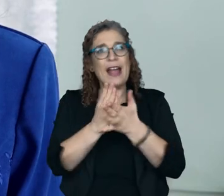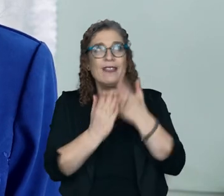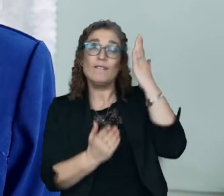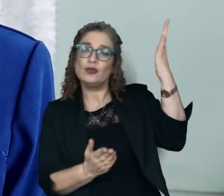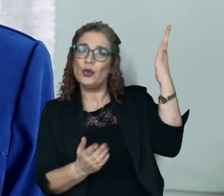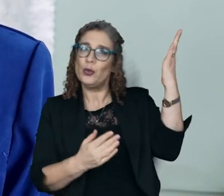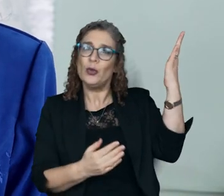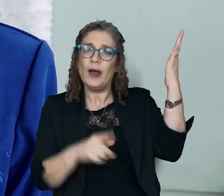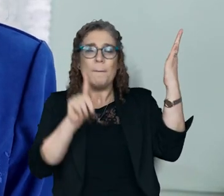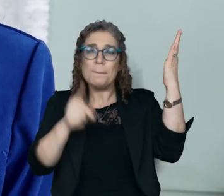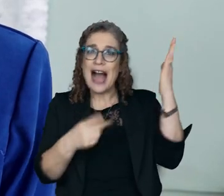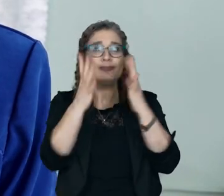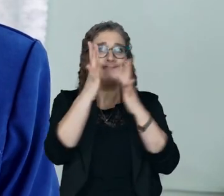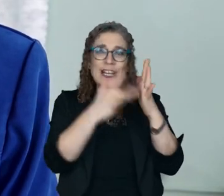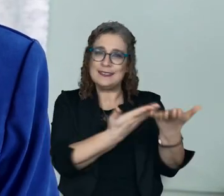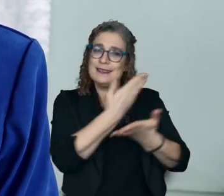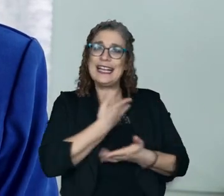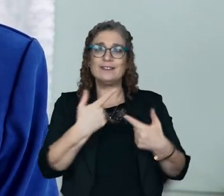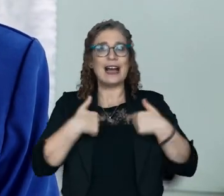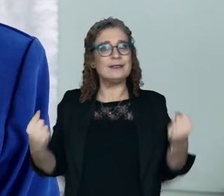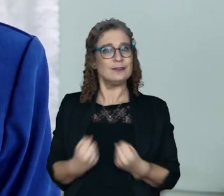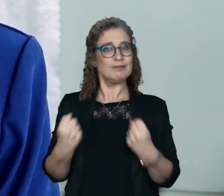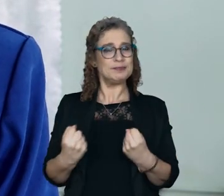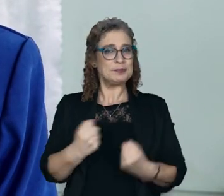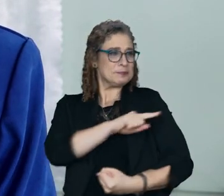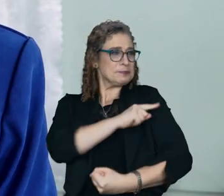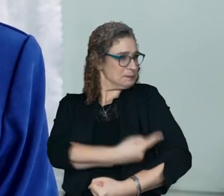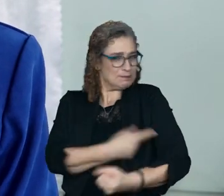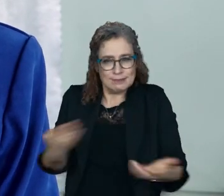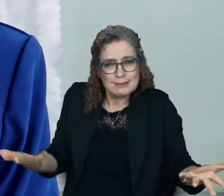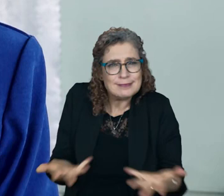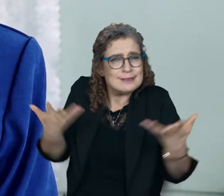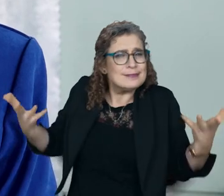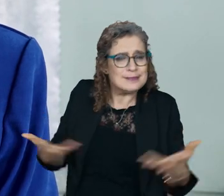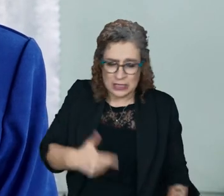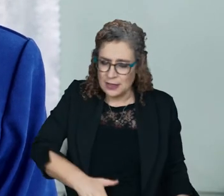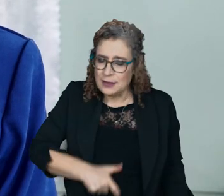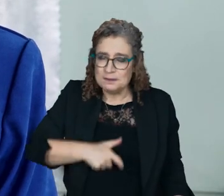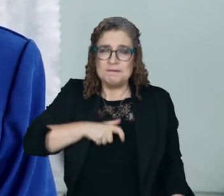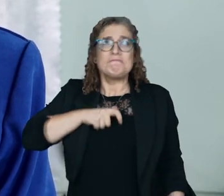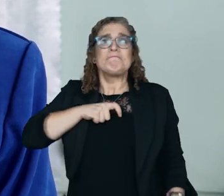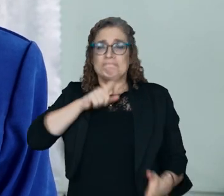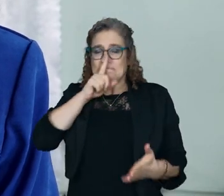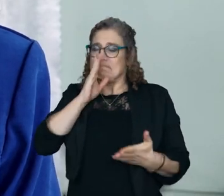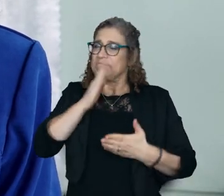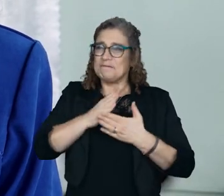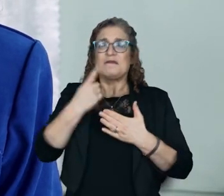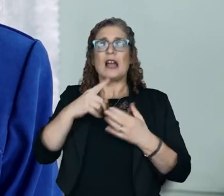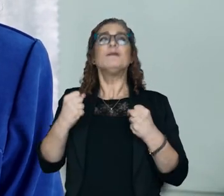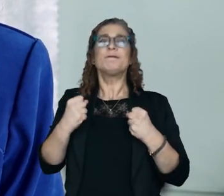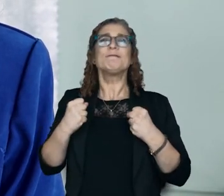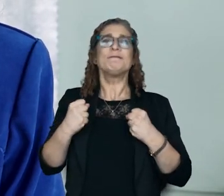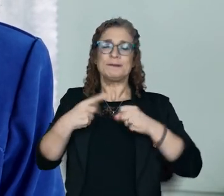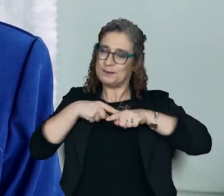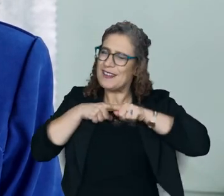empowers us to be faithful, courageous, and purposeful in our